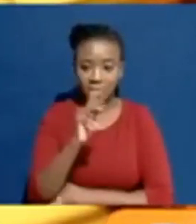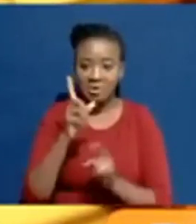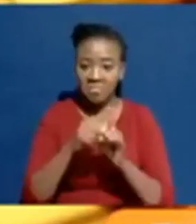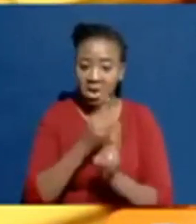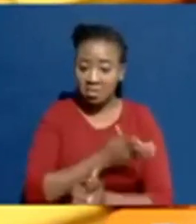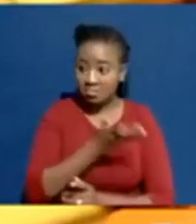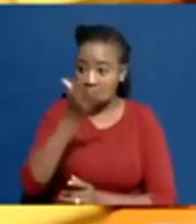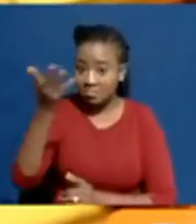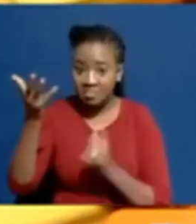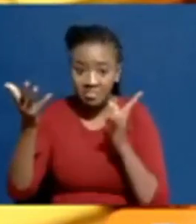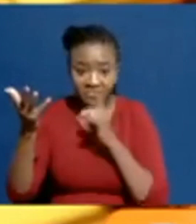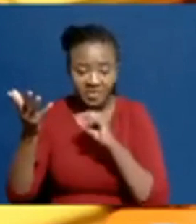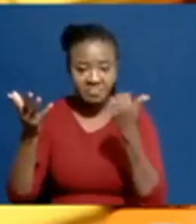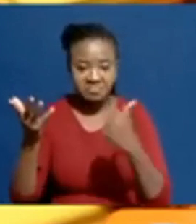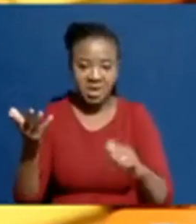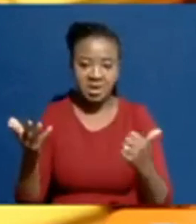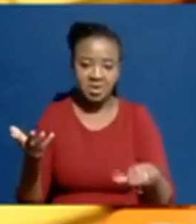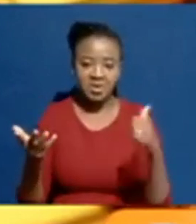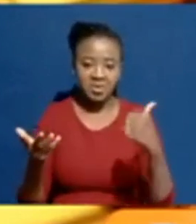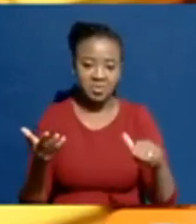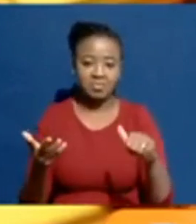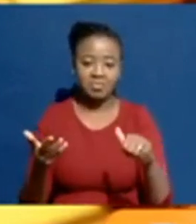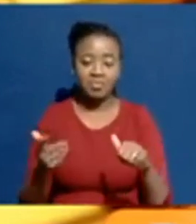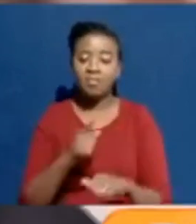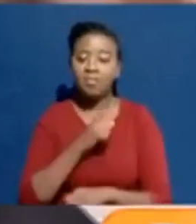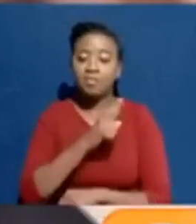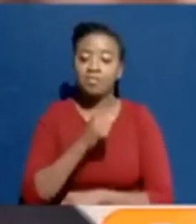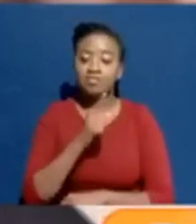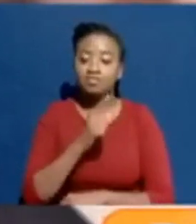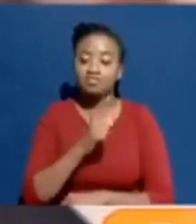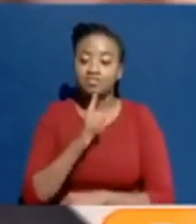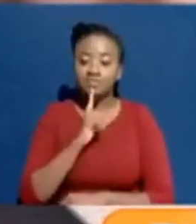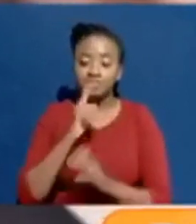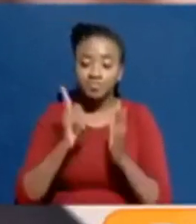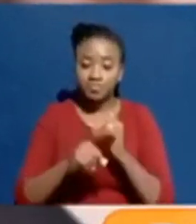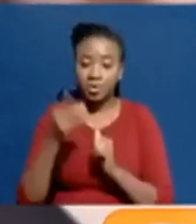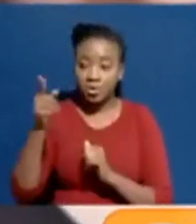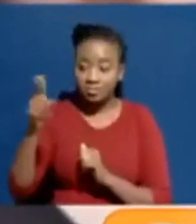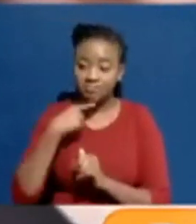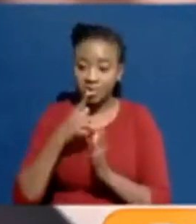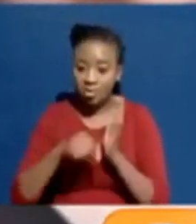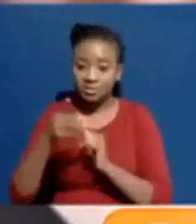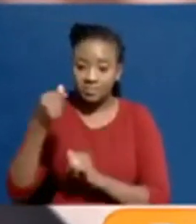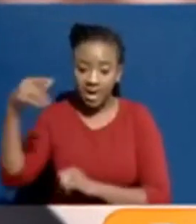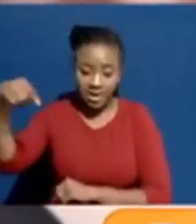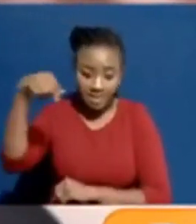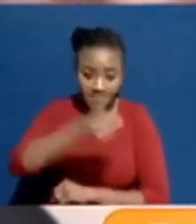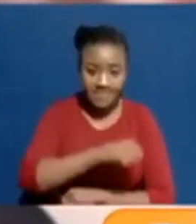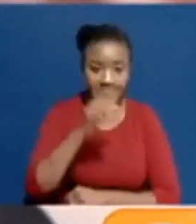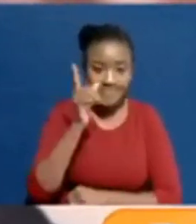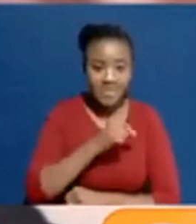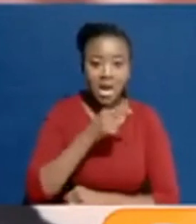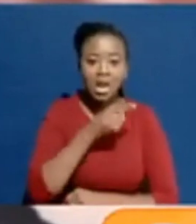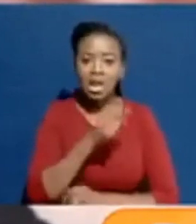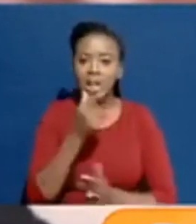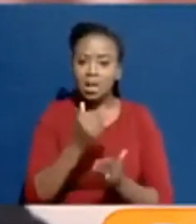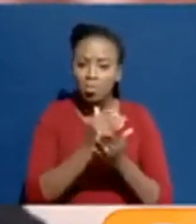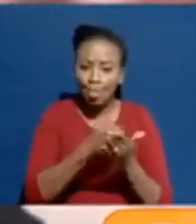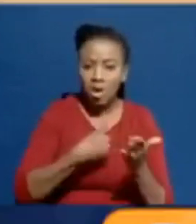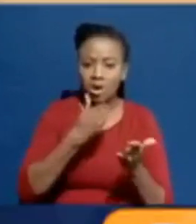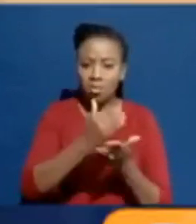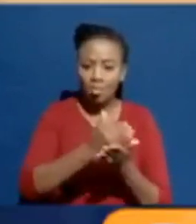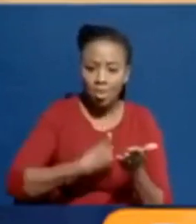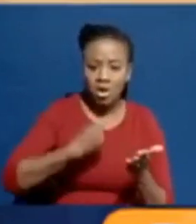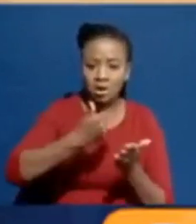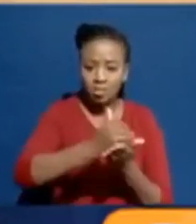gold was ever delivered. The petition says that the money received into Amadi's law firm from Bratton was withdrawn in cash